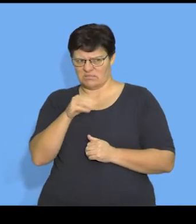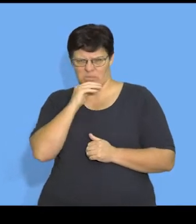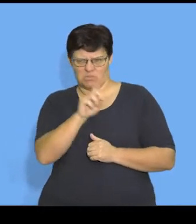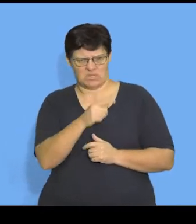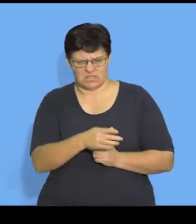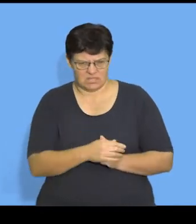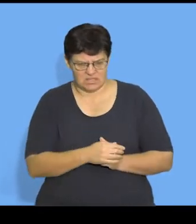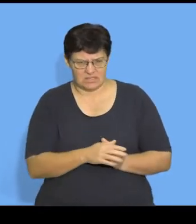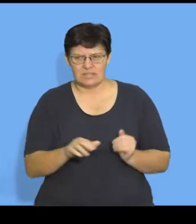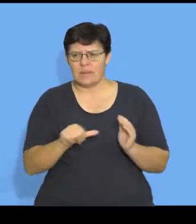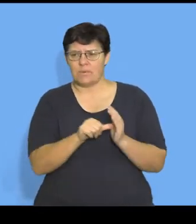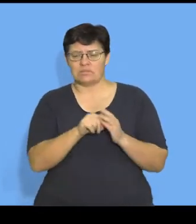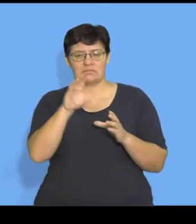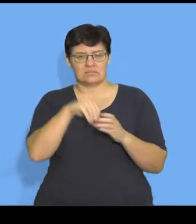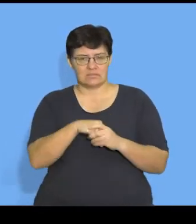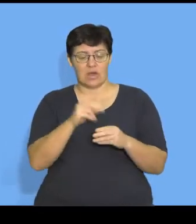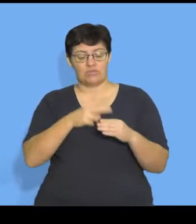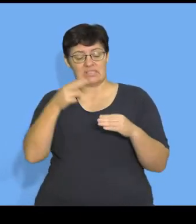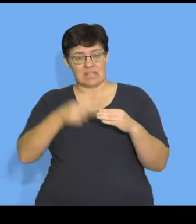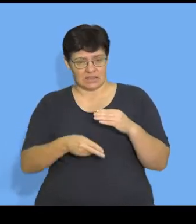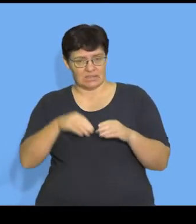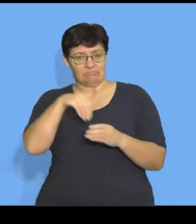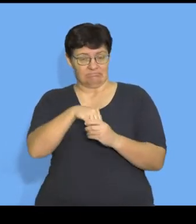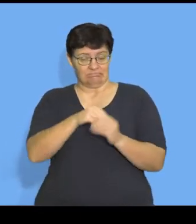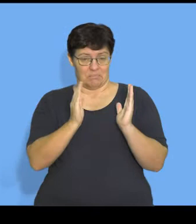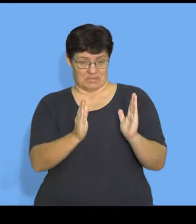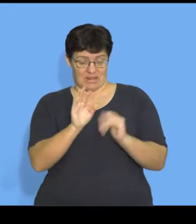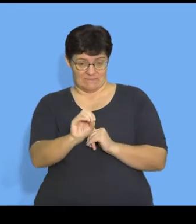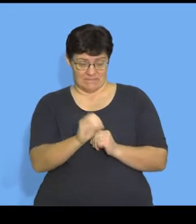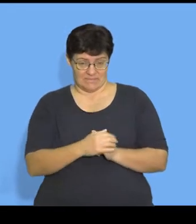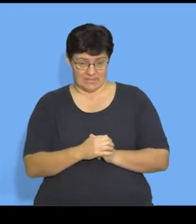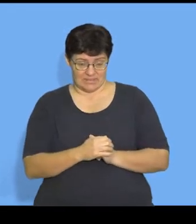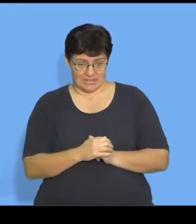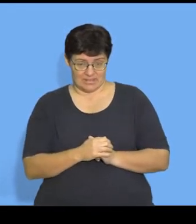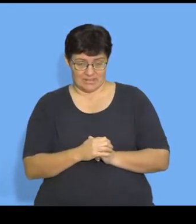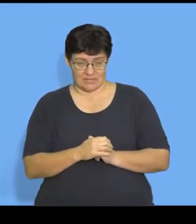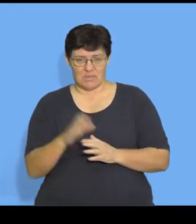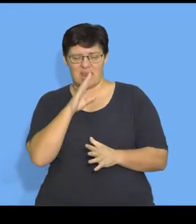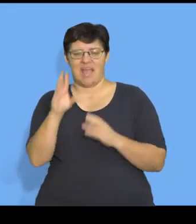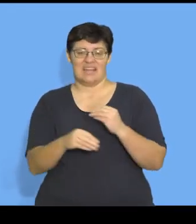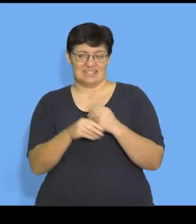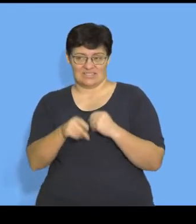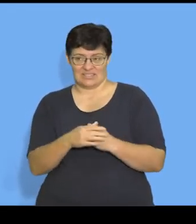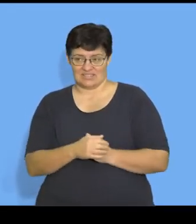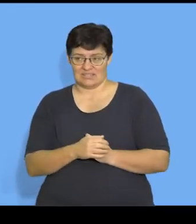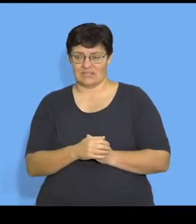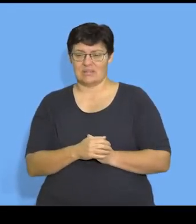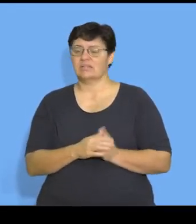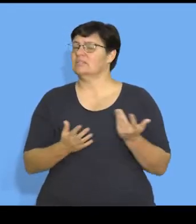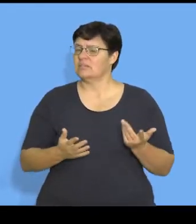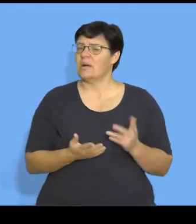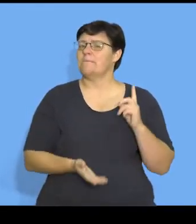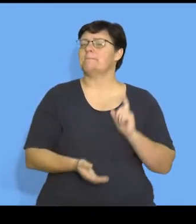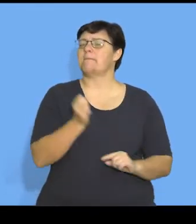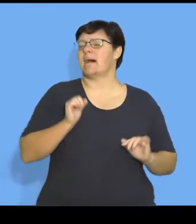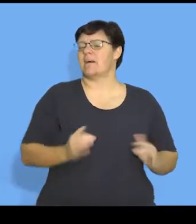key is in the word that it's got result in the middle. Okay, so it's an addition, and we're going to talk about how we can get it.